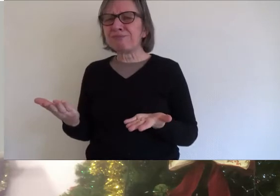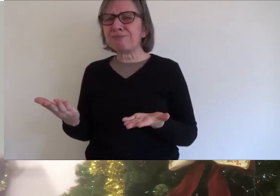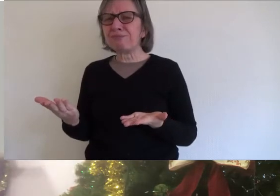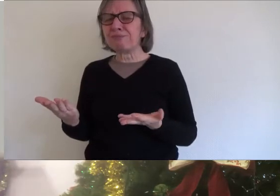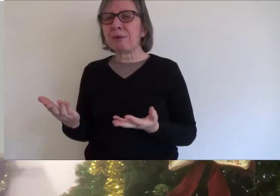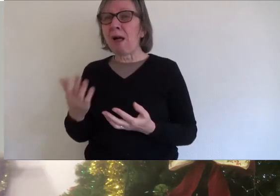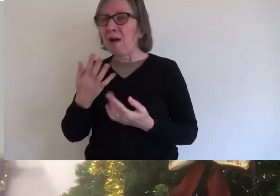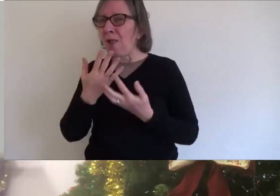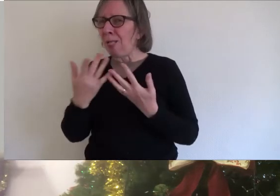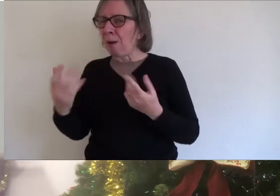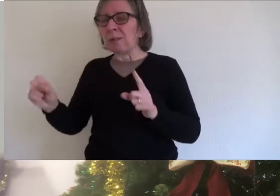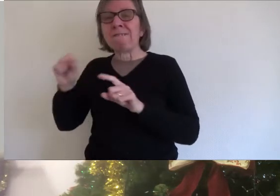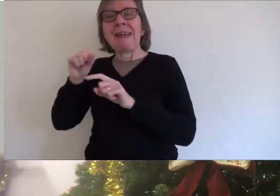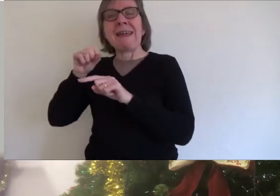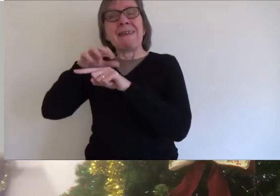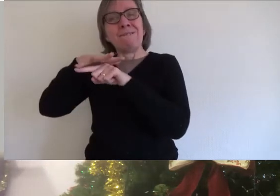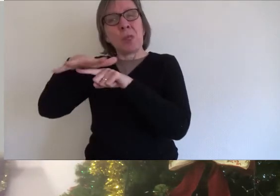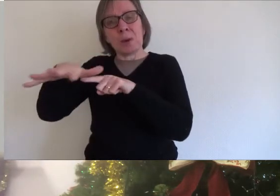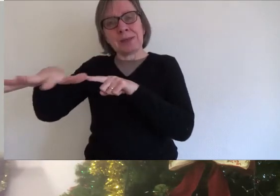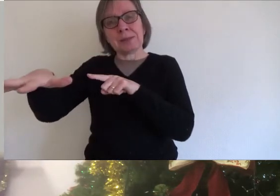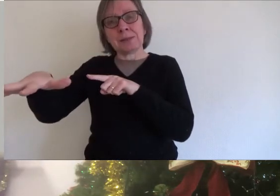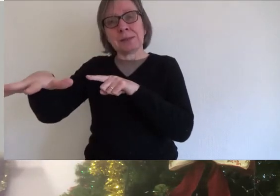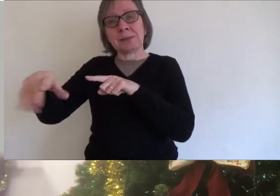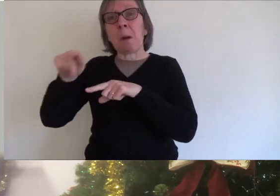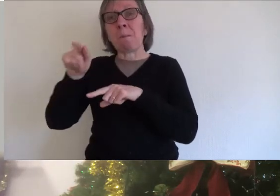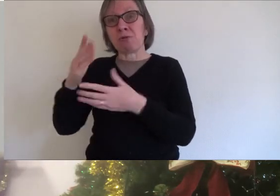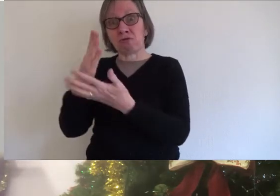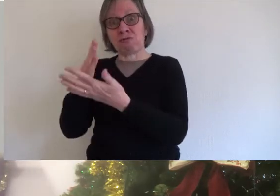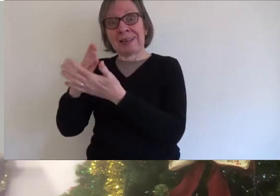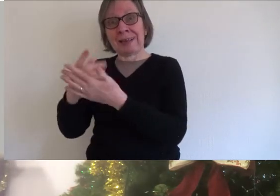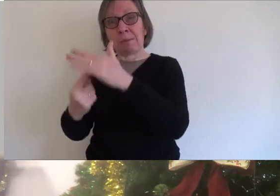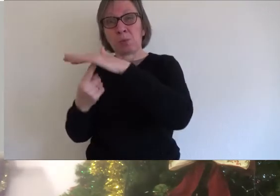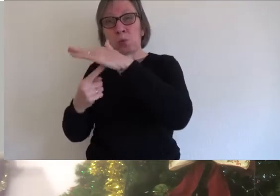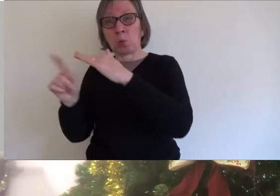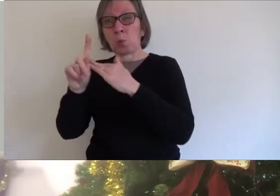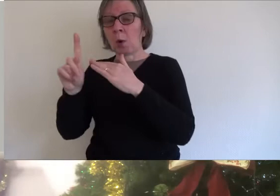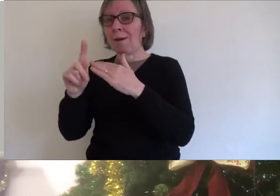But the bottom line is that they were pagan worshippers.